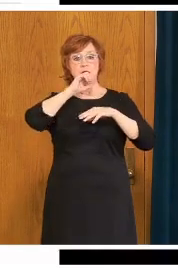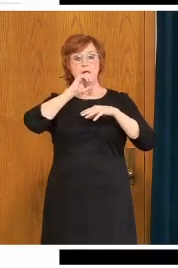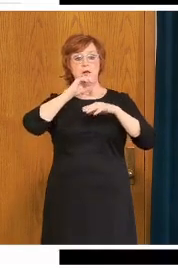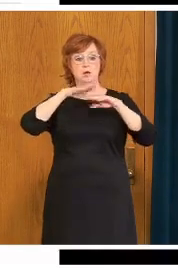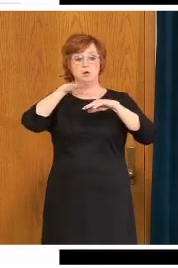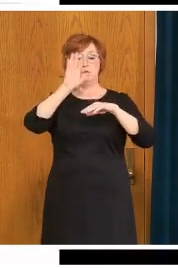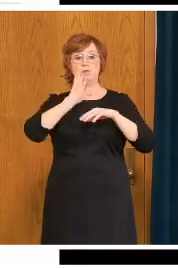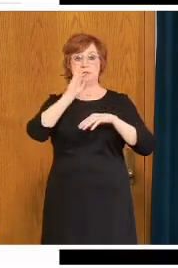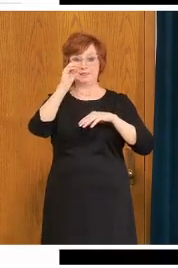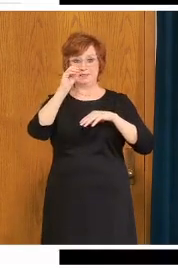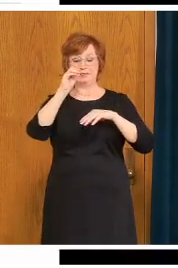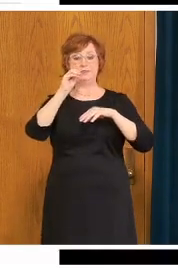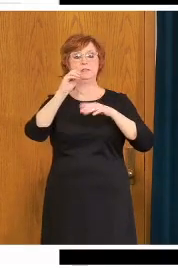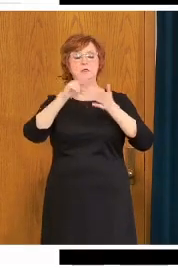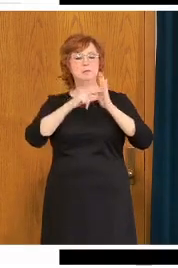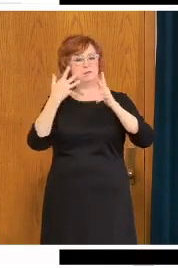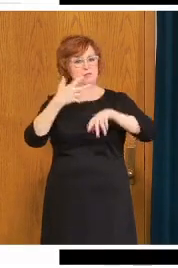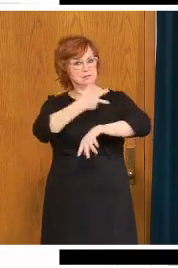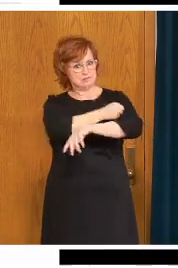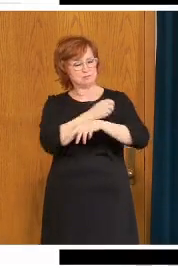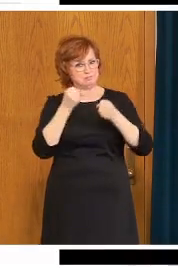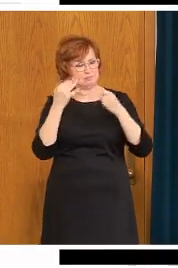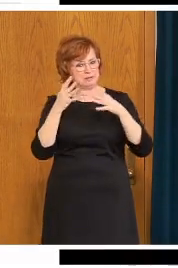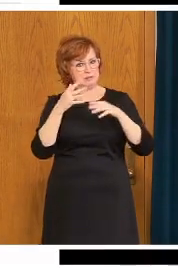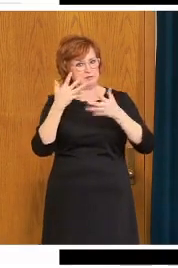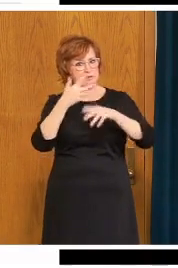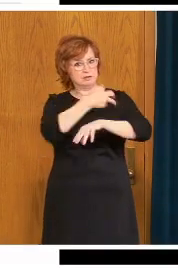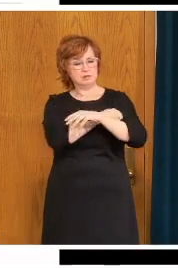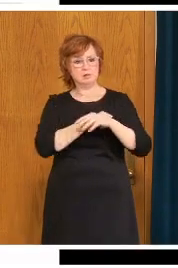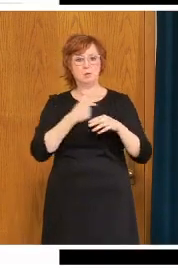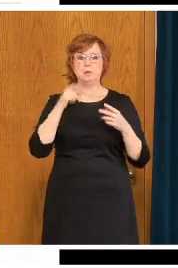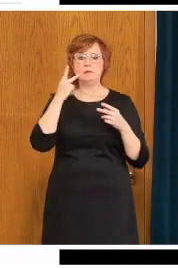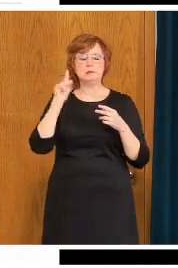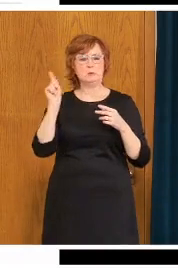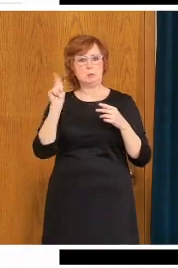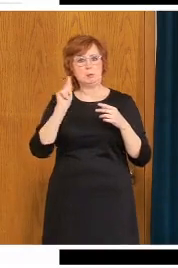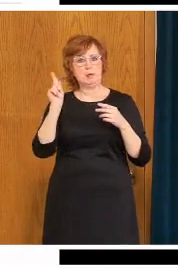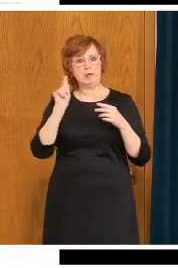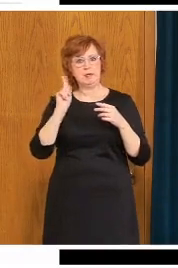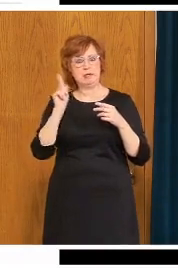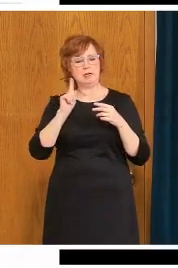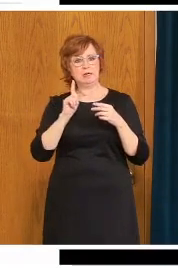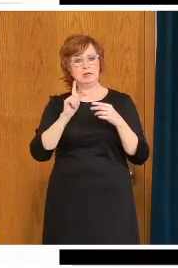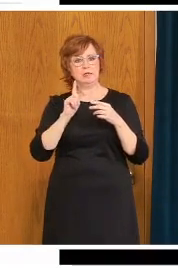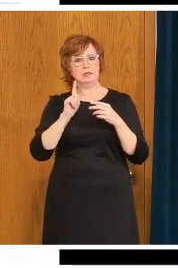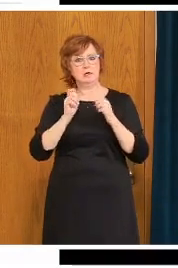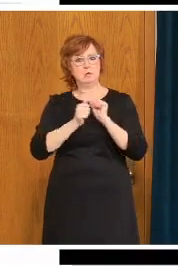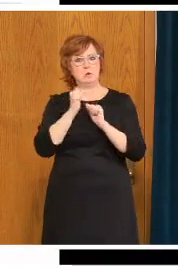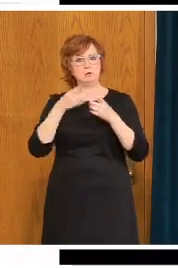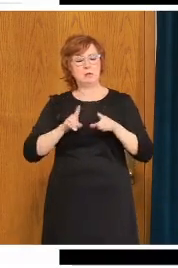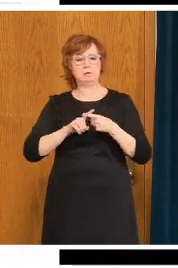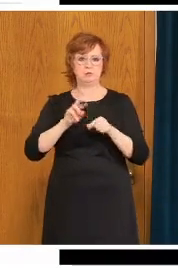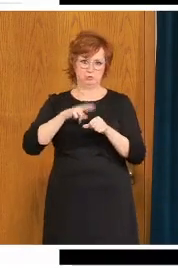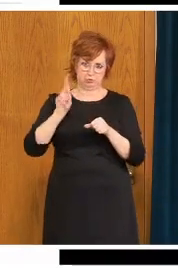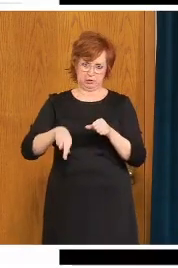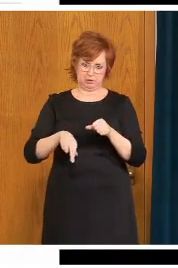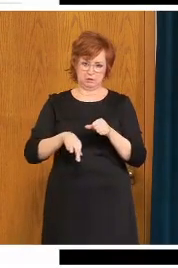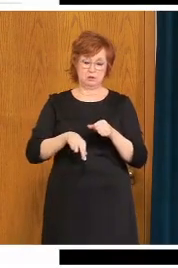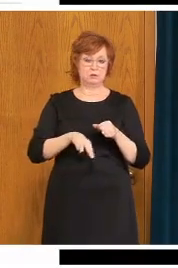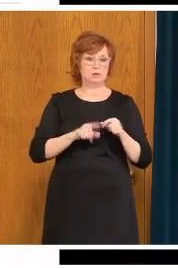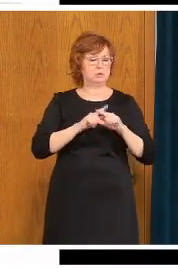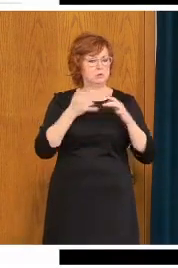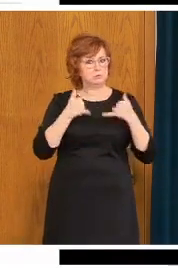under 59, and that was certainly seen very clearly in Regina. And we have to do everything in our that we can individually, as